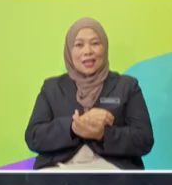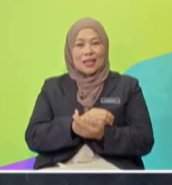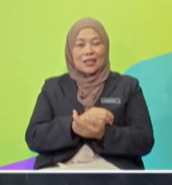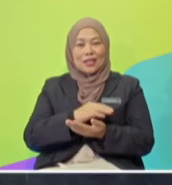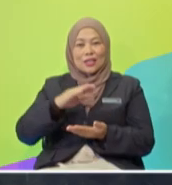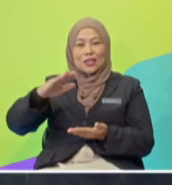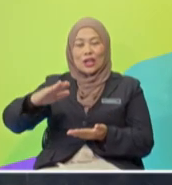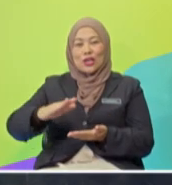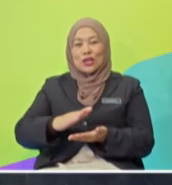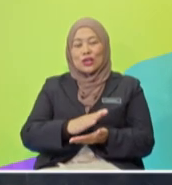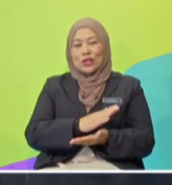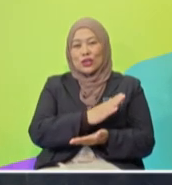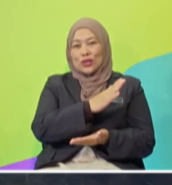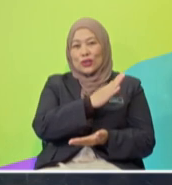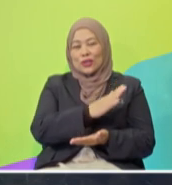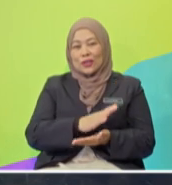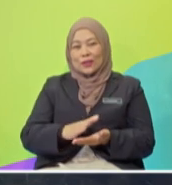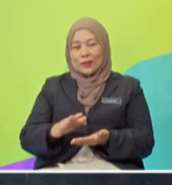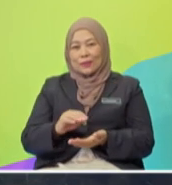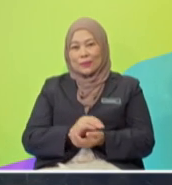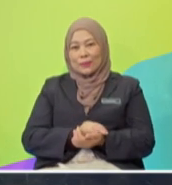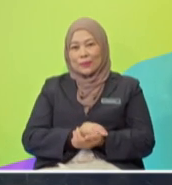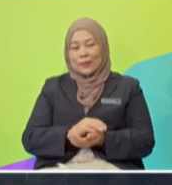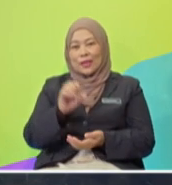spell scooter with